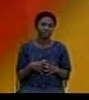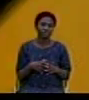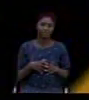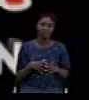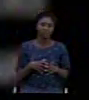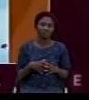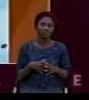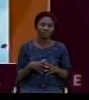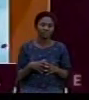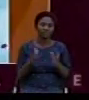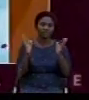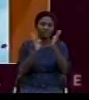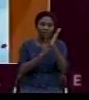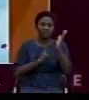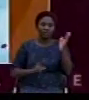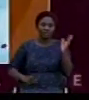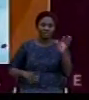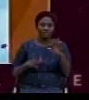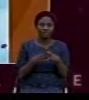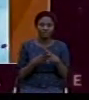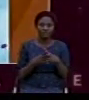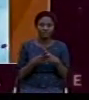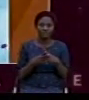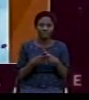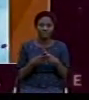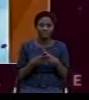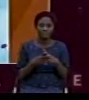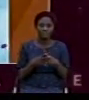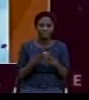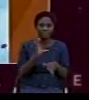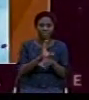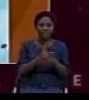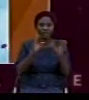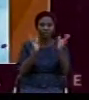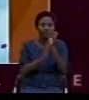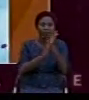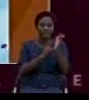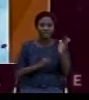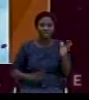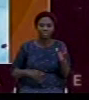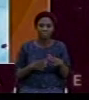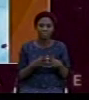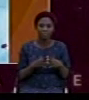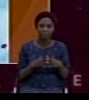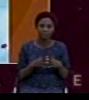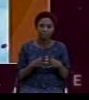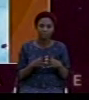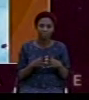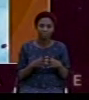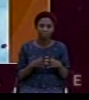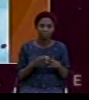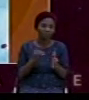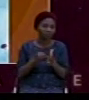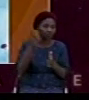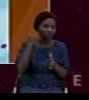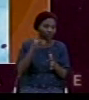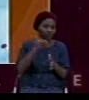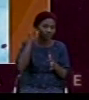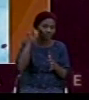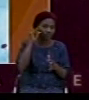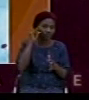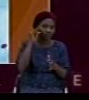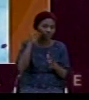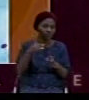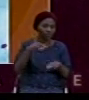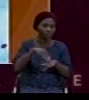Church, praise the Lord. Church, praise the Lord. It was yesterday at the opening